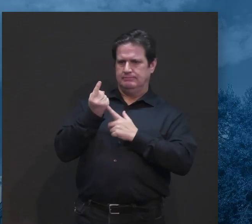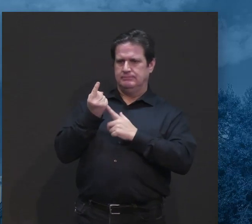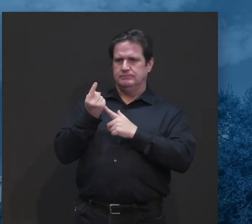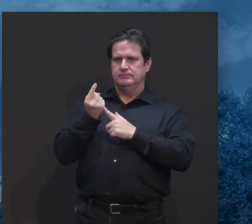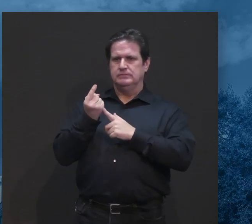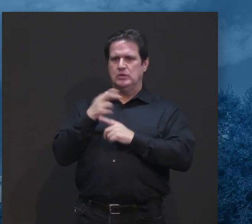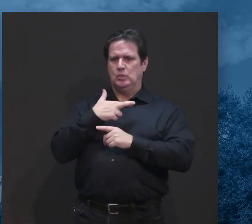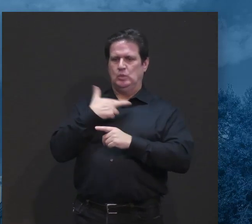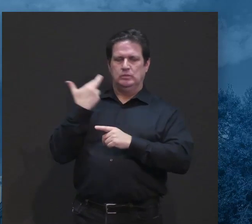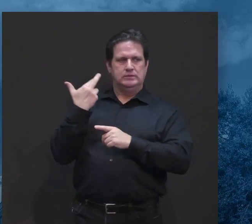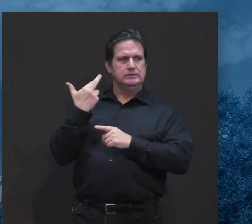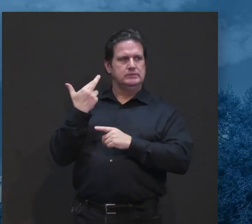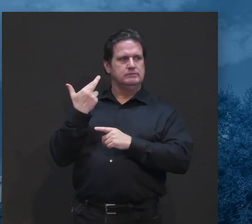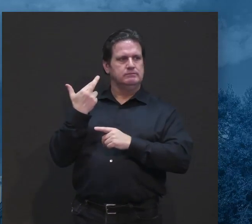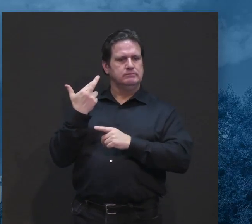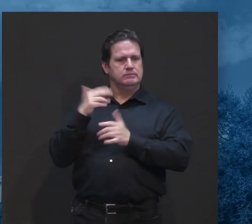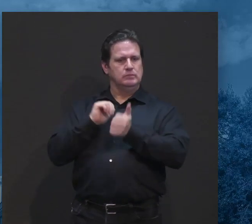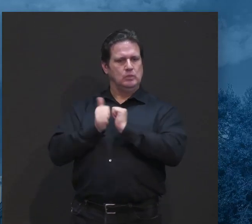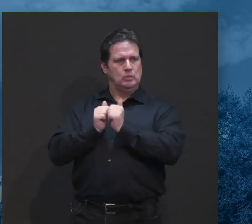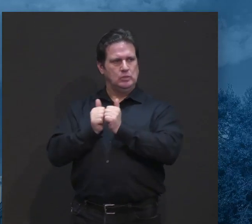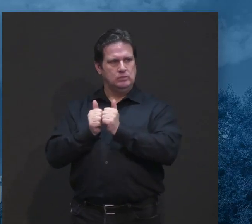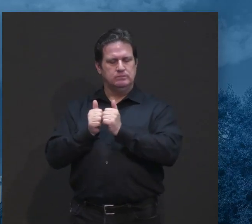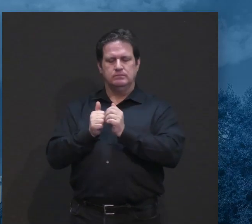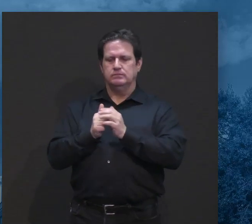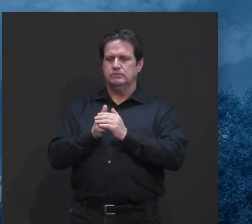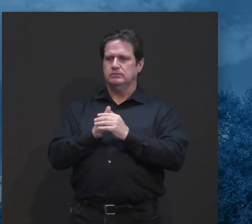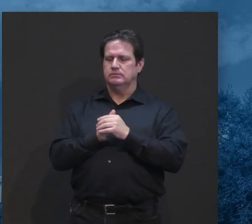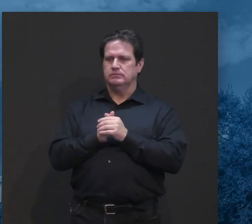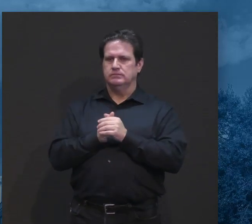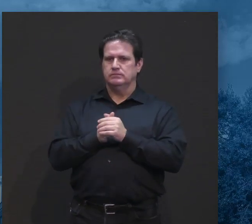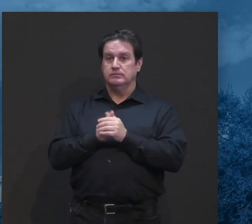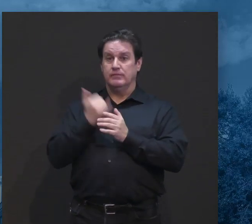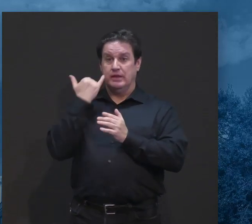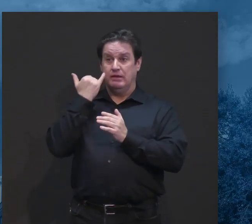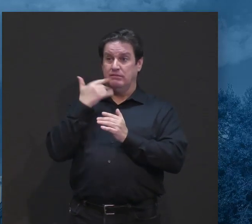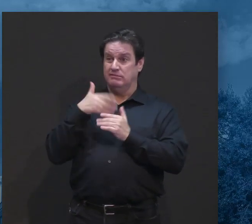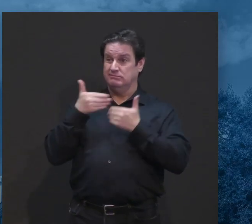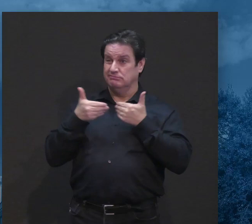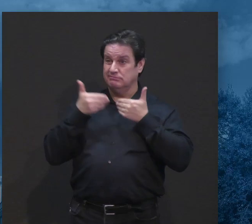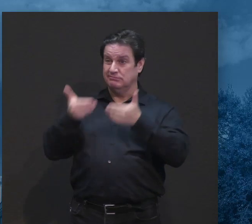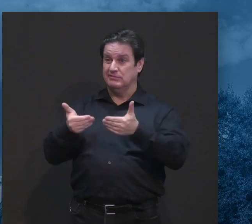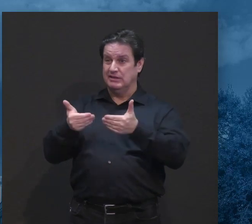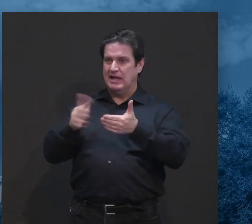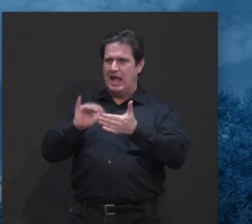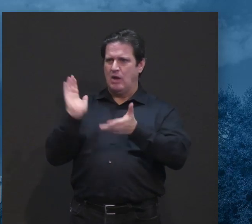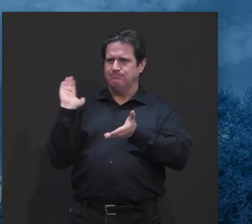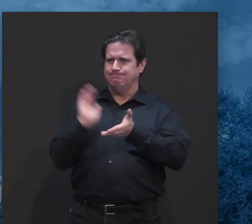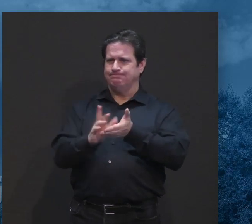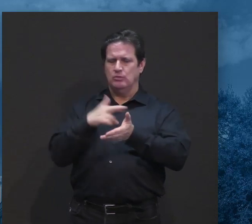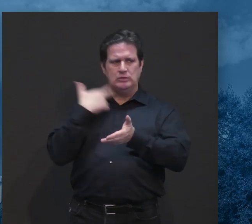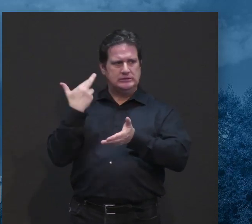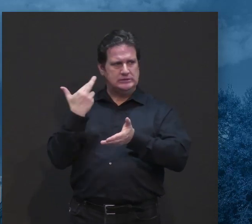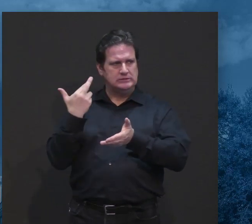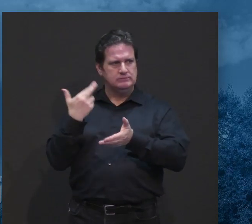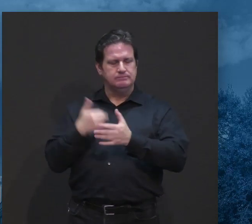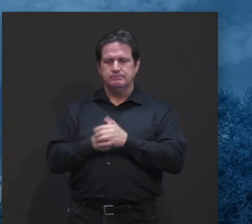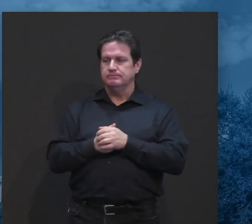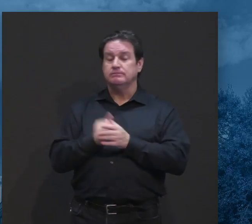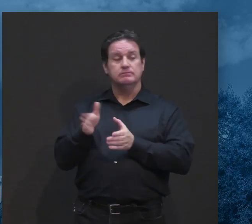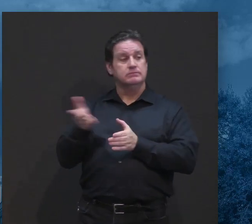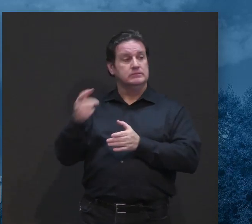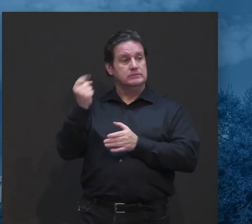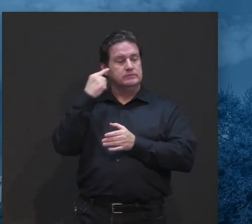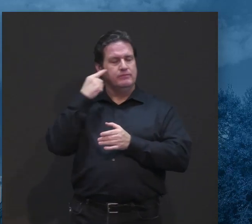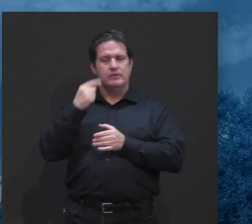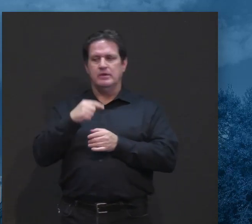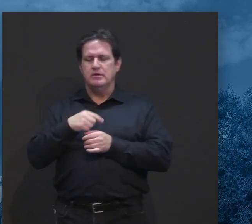the risks and how, if they go forward, how we can best mitigate the risks. And I'd